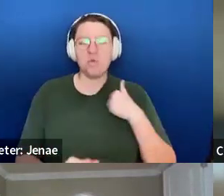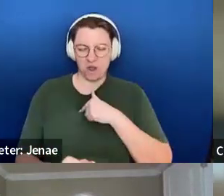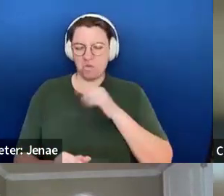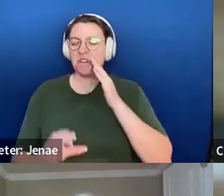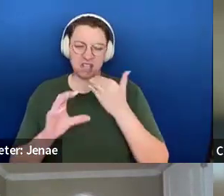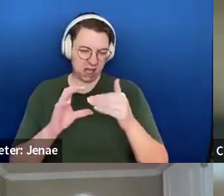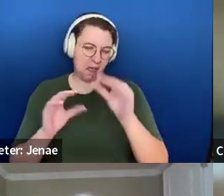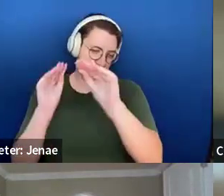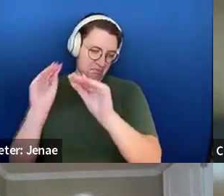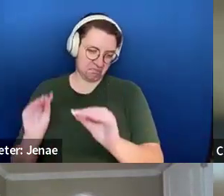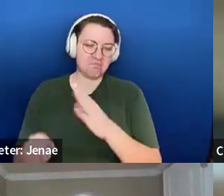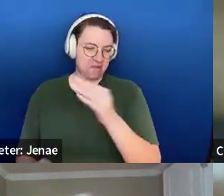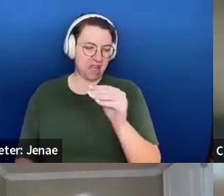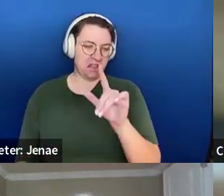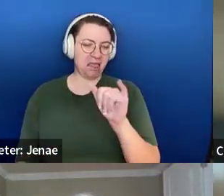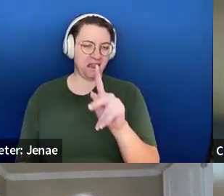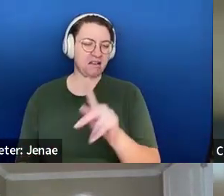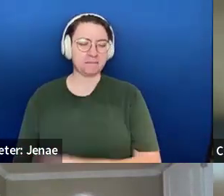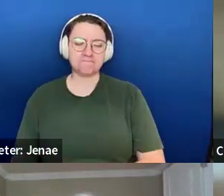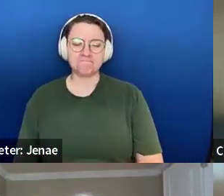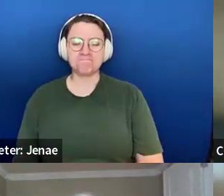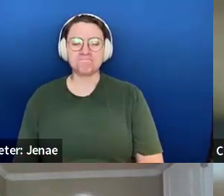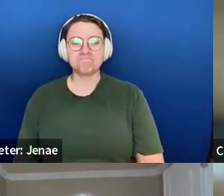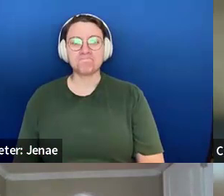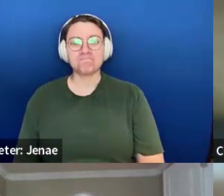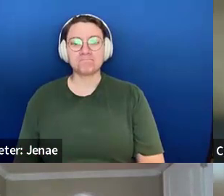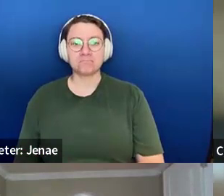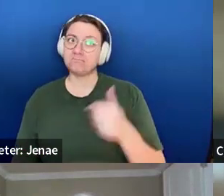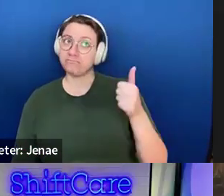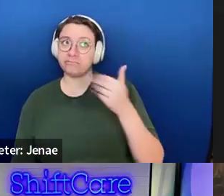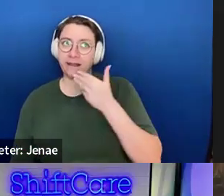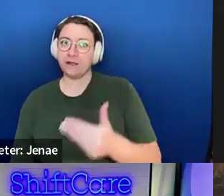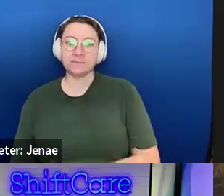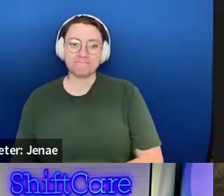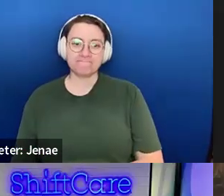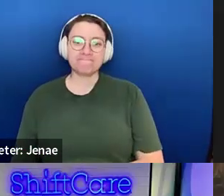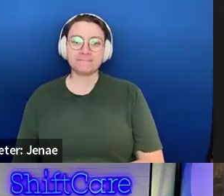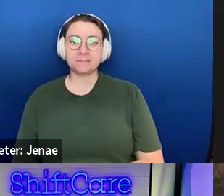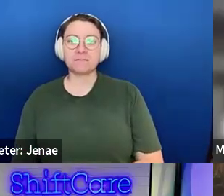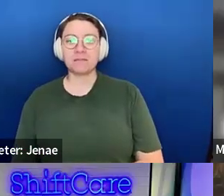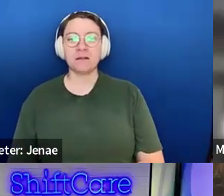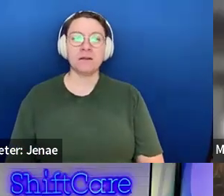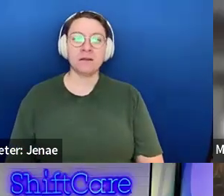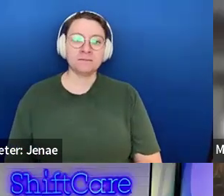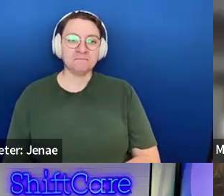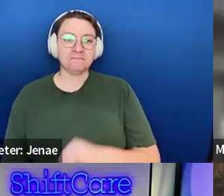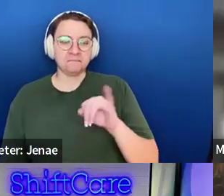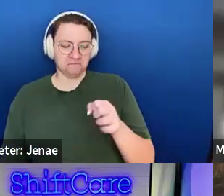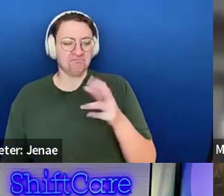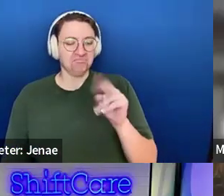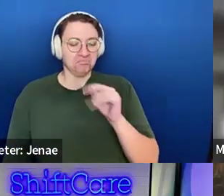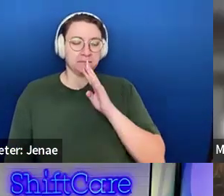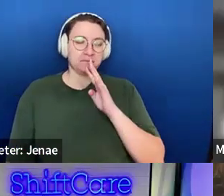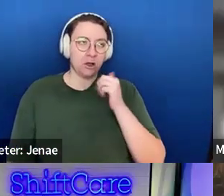in the chat and throw the link in there as well. Yeah, thank you. Of course. All right.